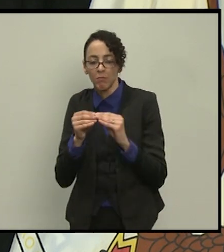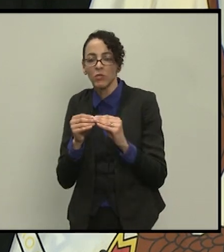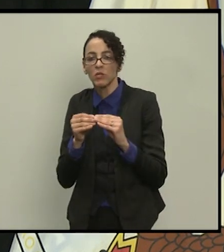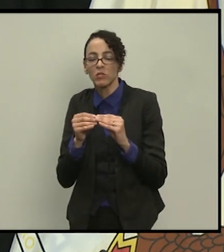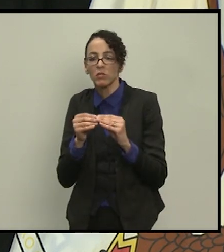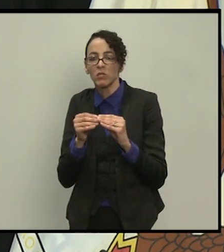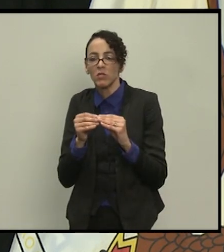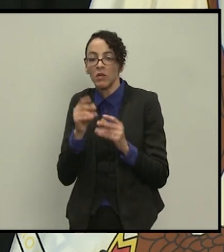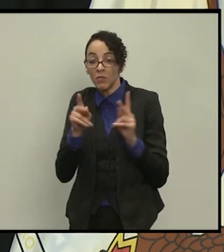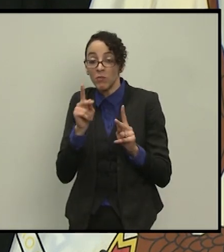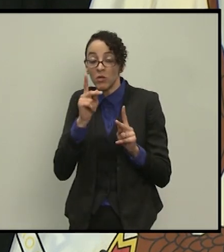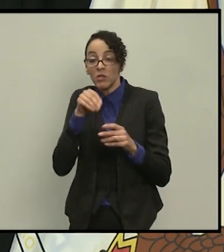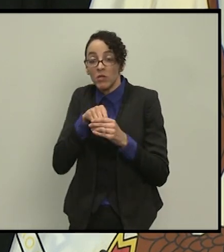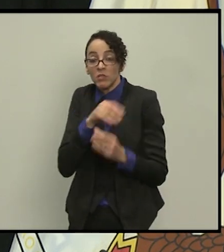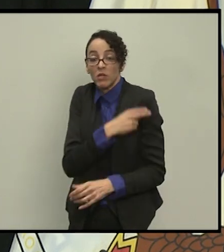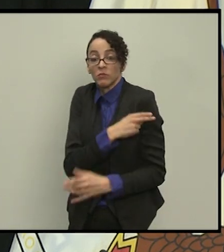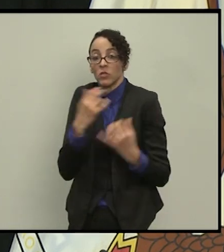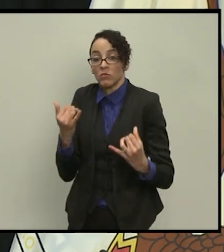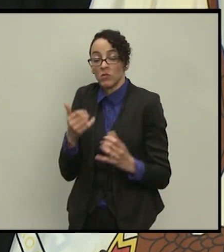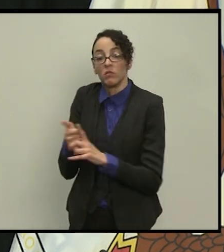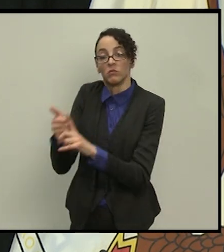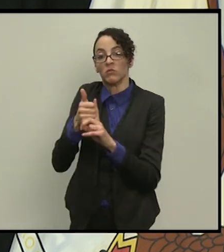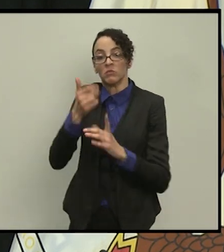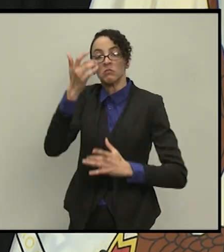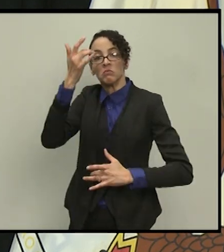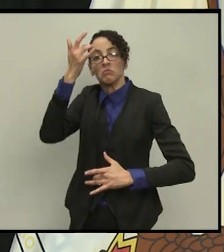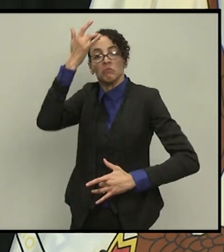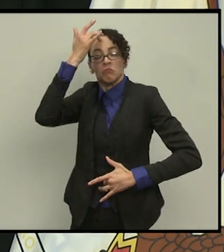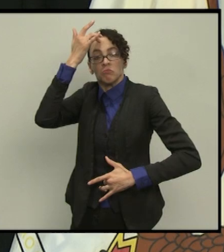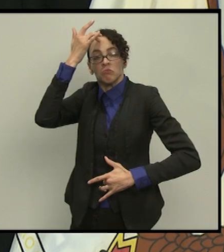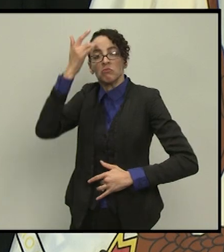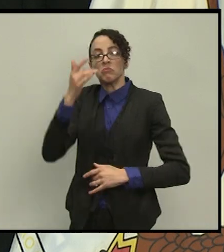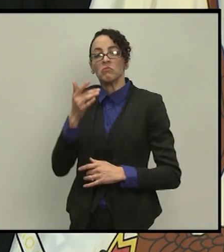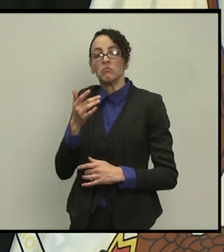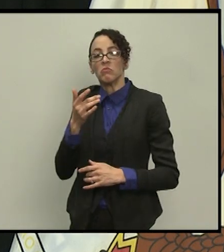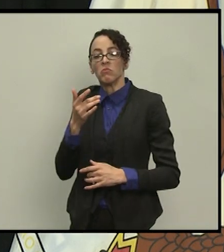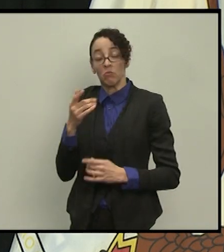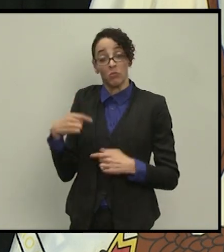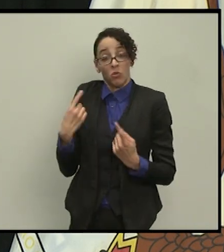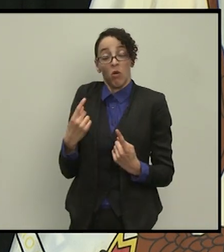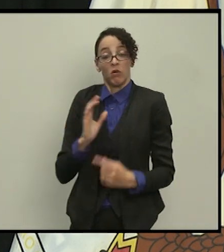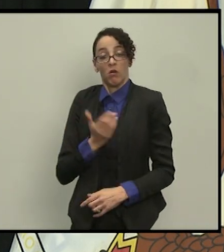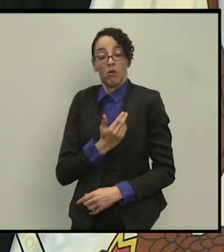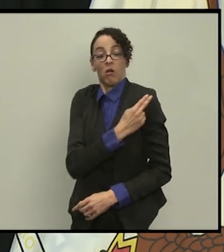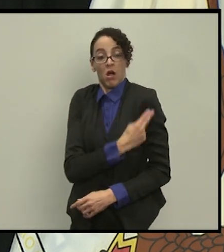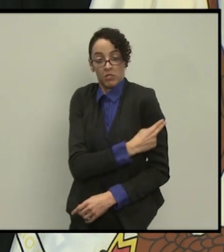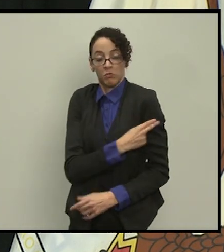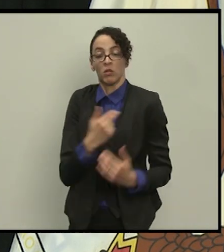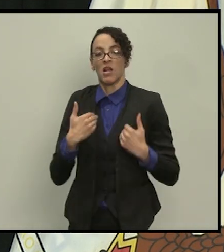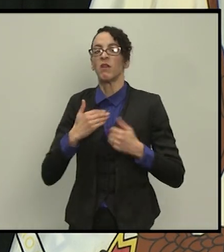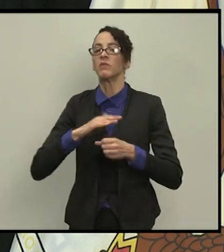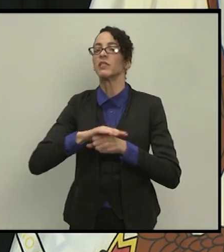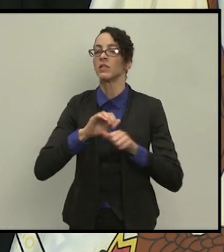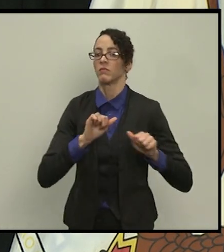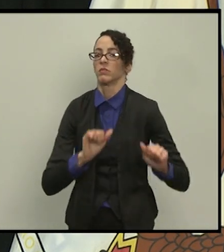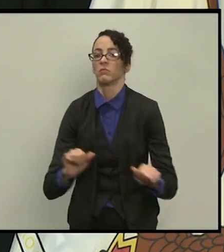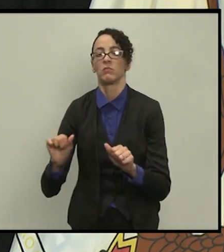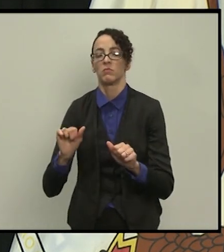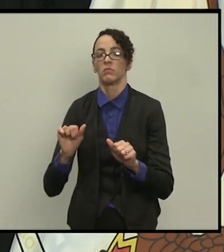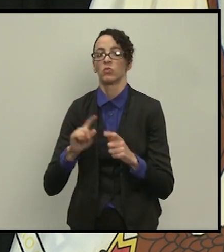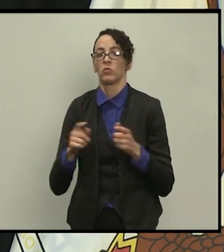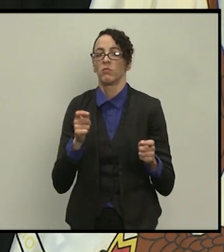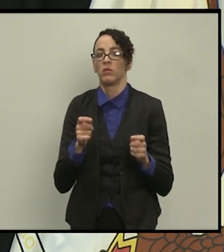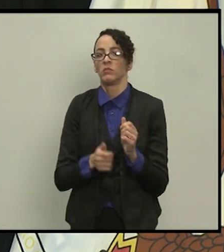And right now, our system is able to manage has enough capacity to manage those